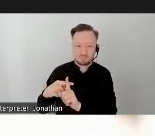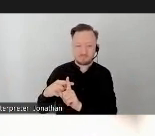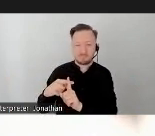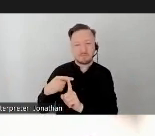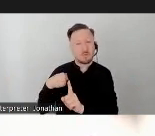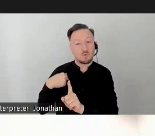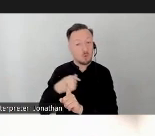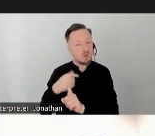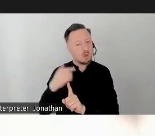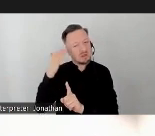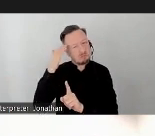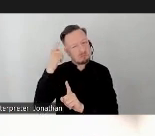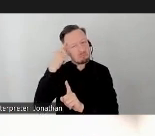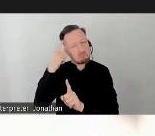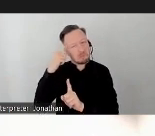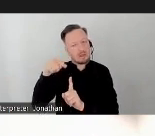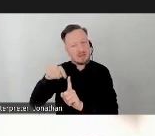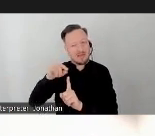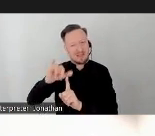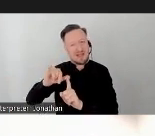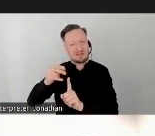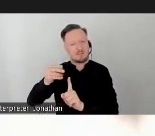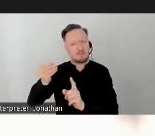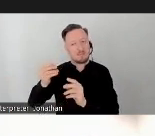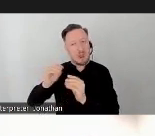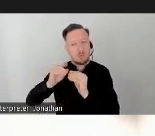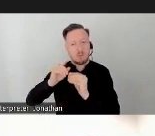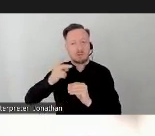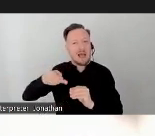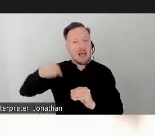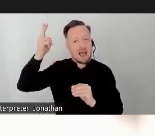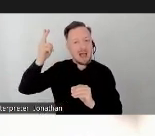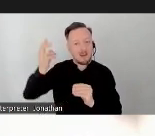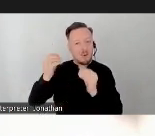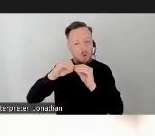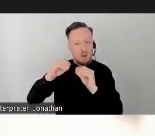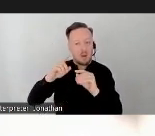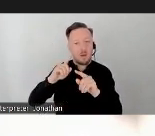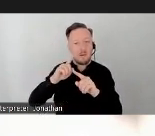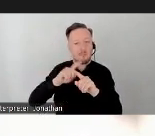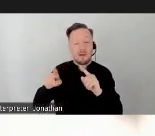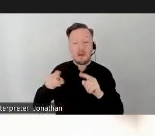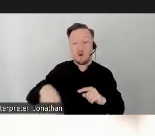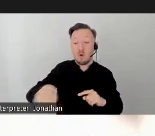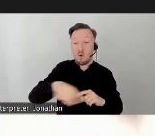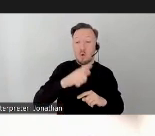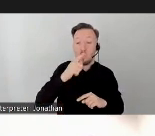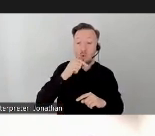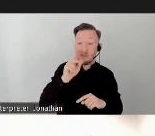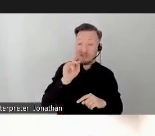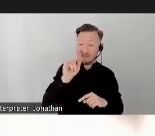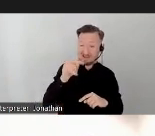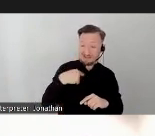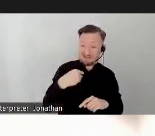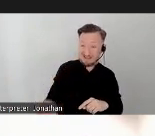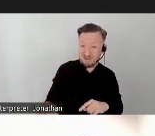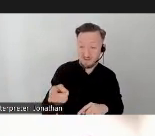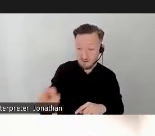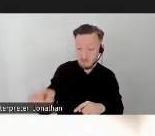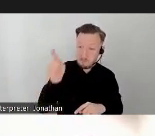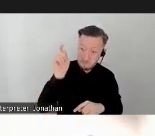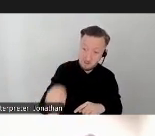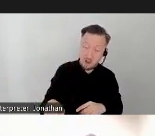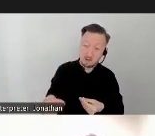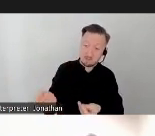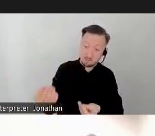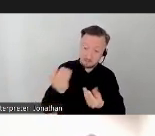is higher, but those who receive our kits are not required to tell us what the result is. We